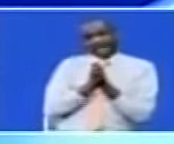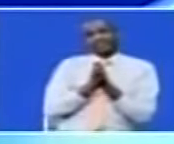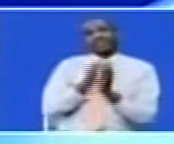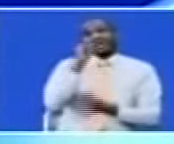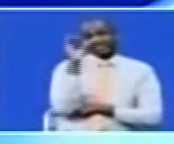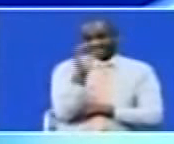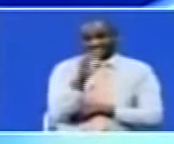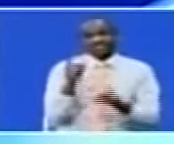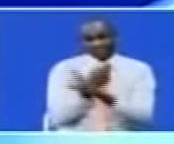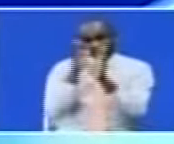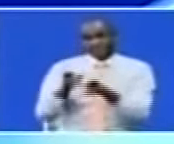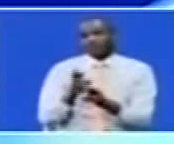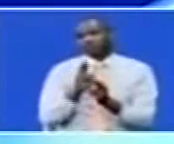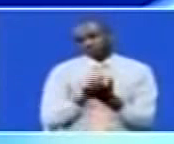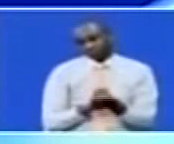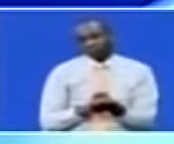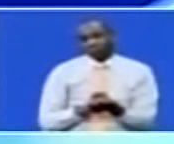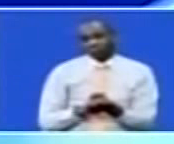Hague.